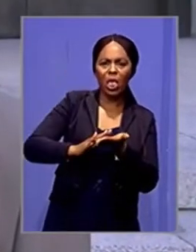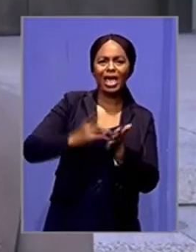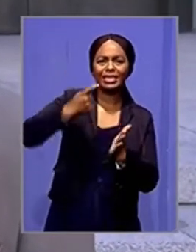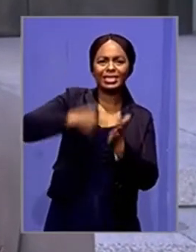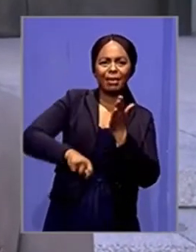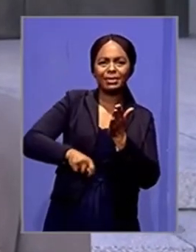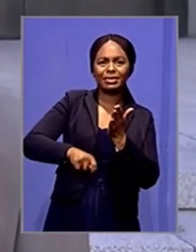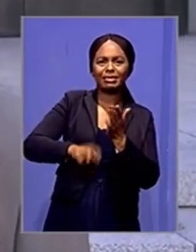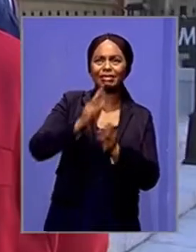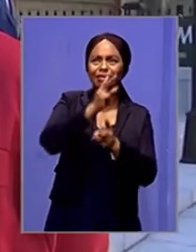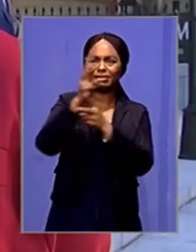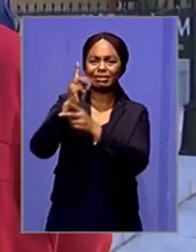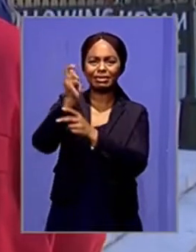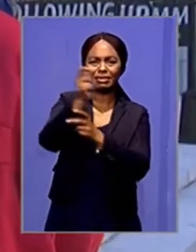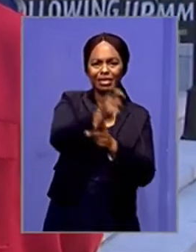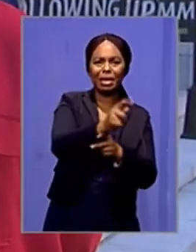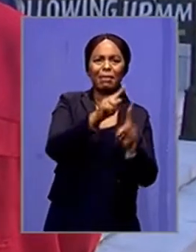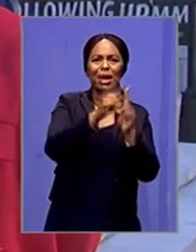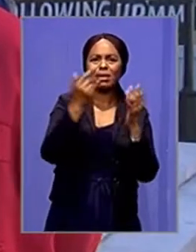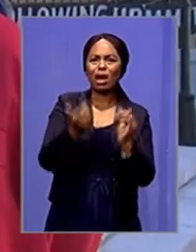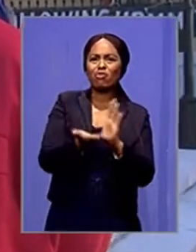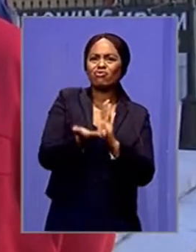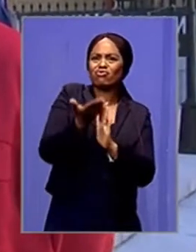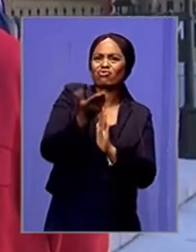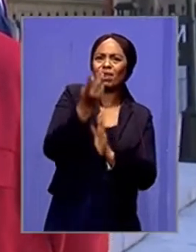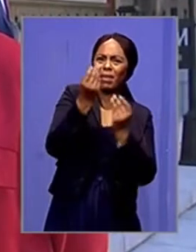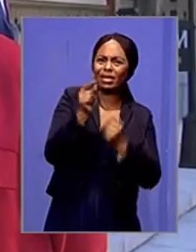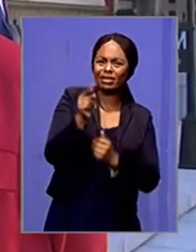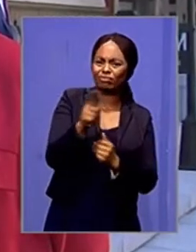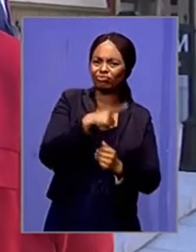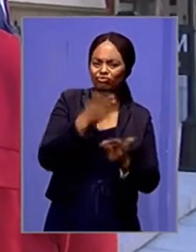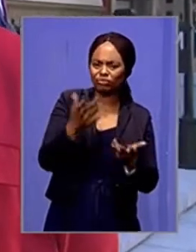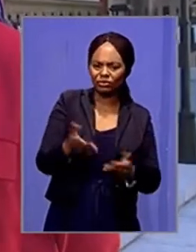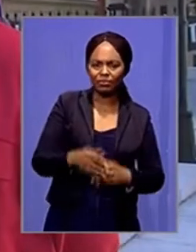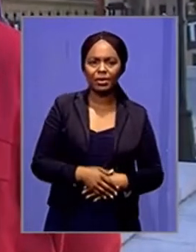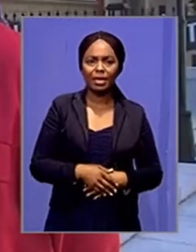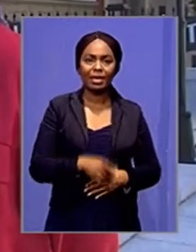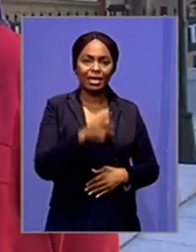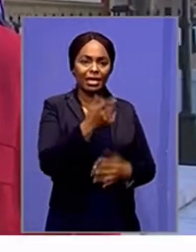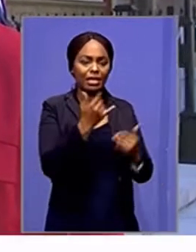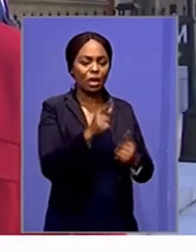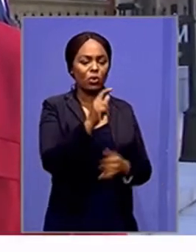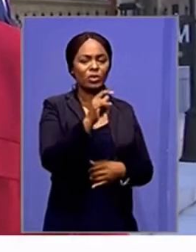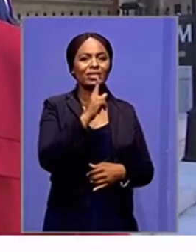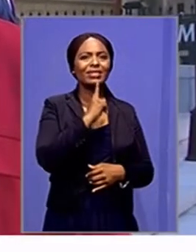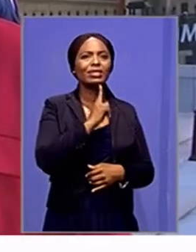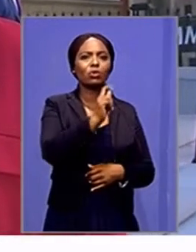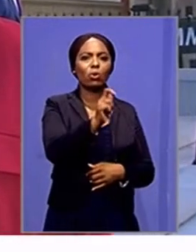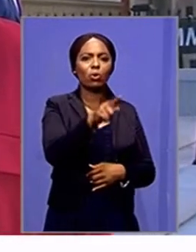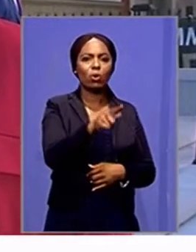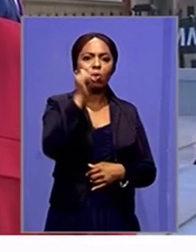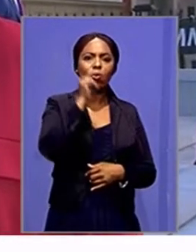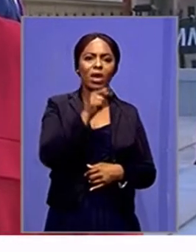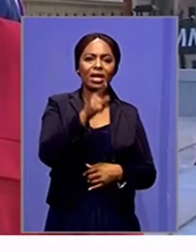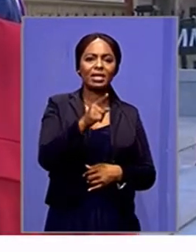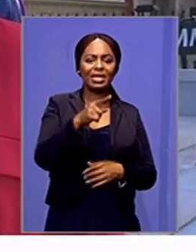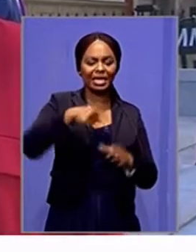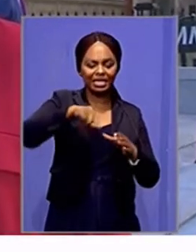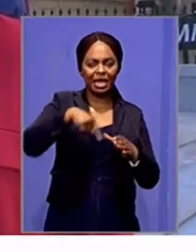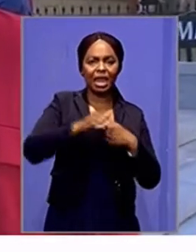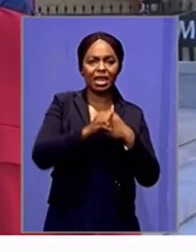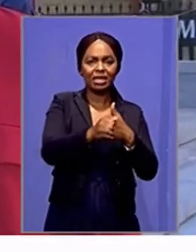see it increasing. He's cut from the same austerity cloth as his predecessors, such as Ditekanyetso, and that even when he was internally leading